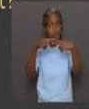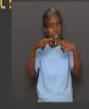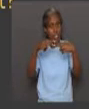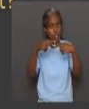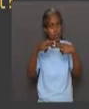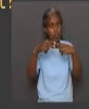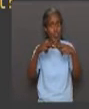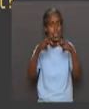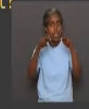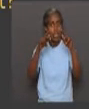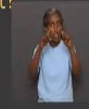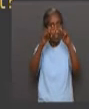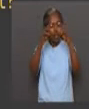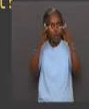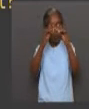a quadrilateral.